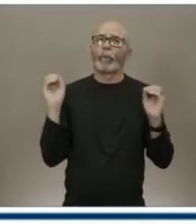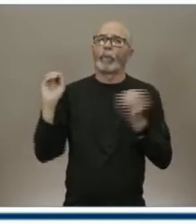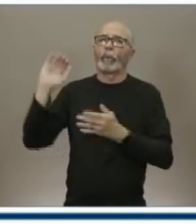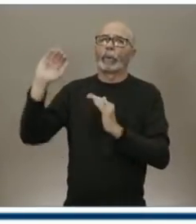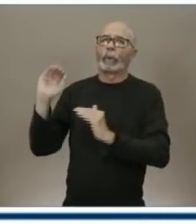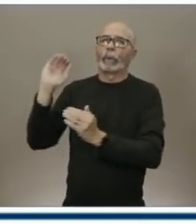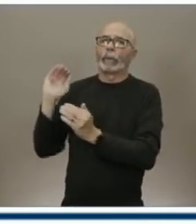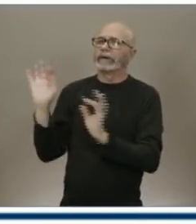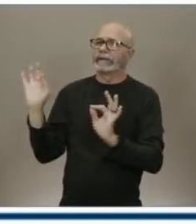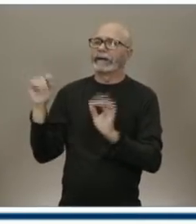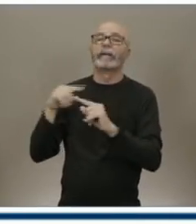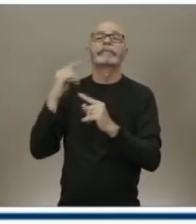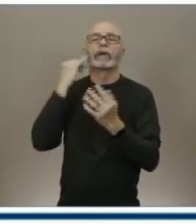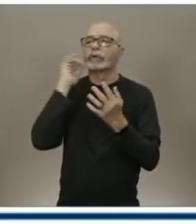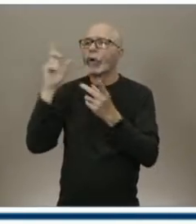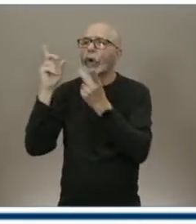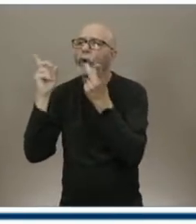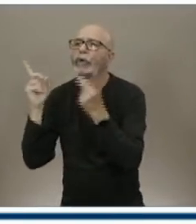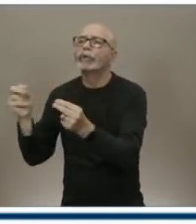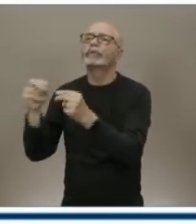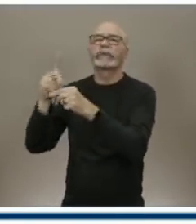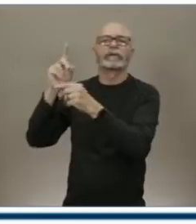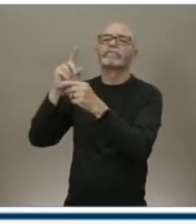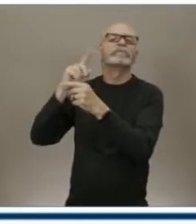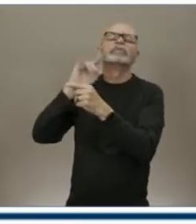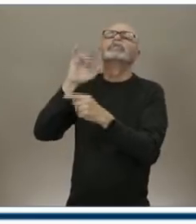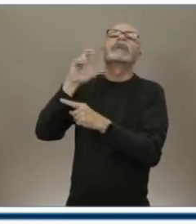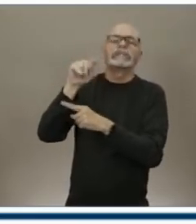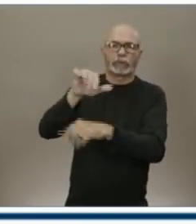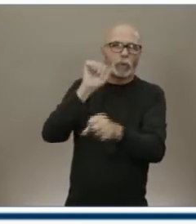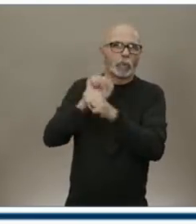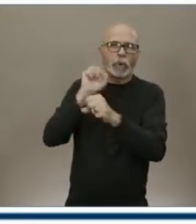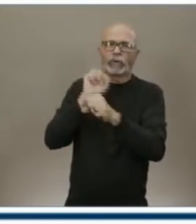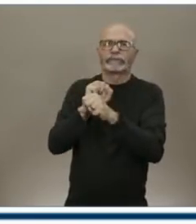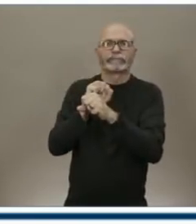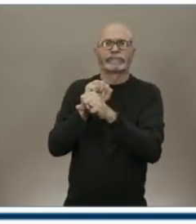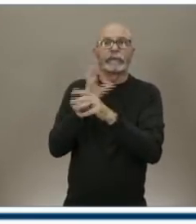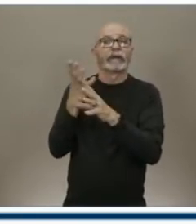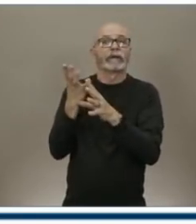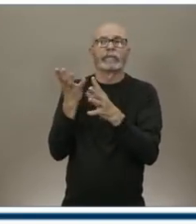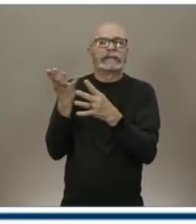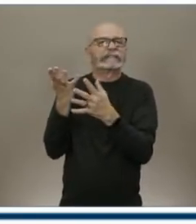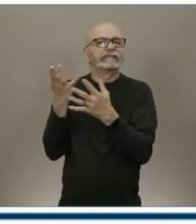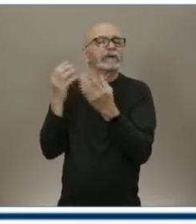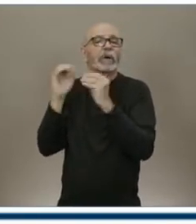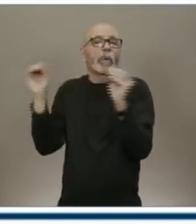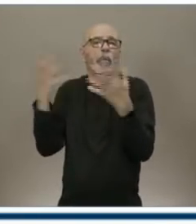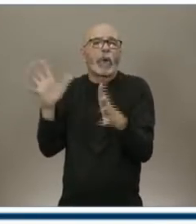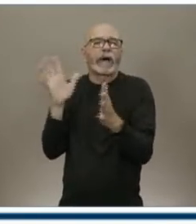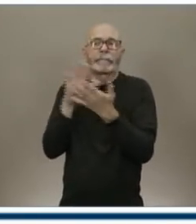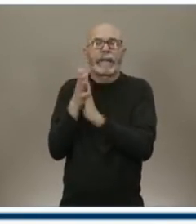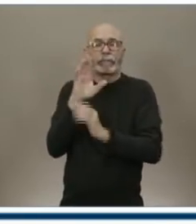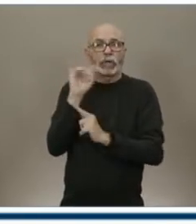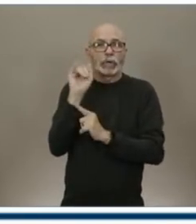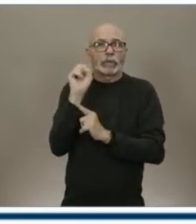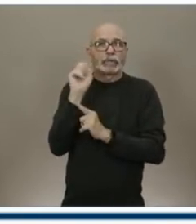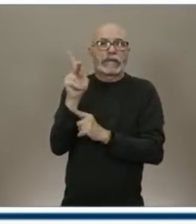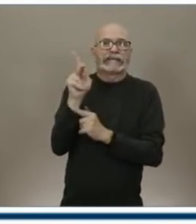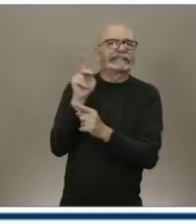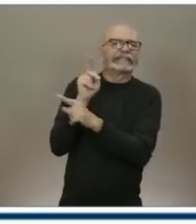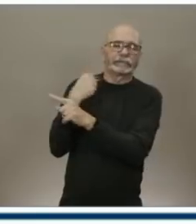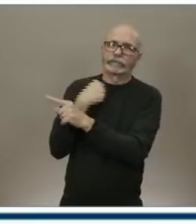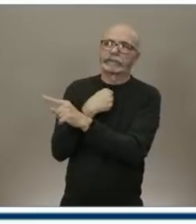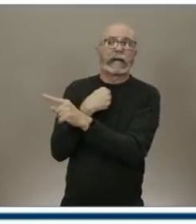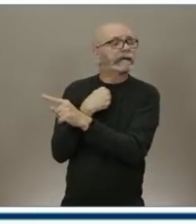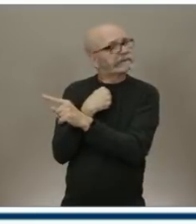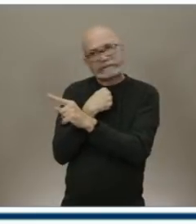and their activities outside of work that would have put them at increased risk for being exposed to the virus. So our conclusion has